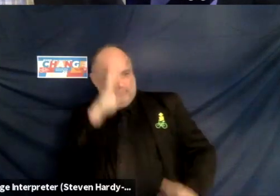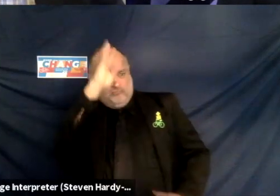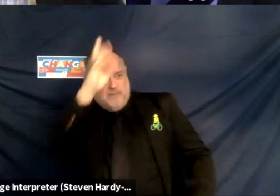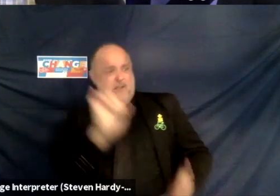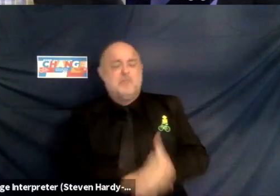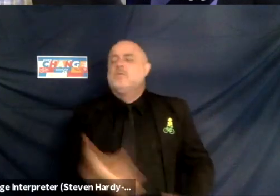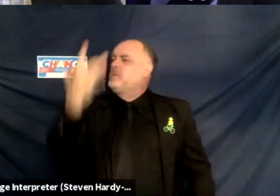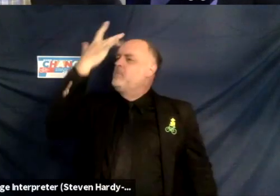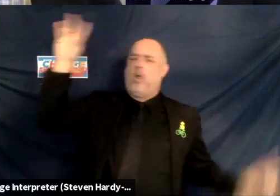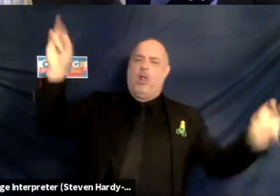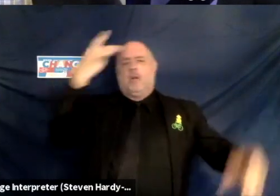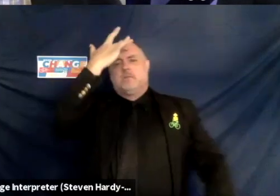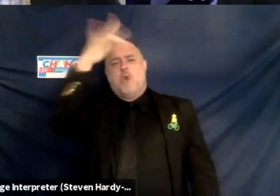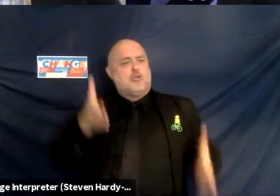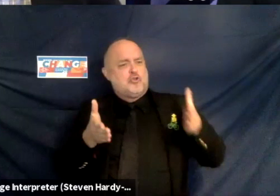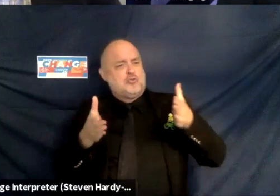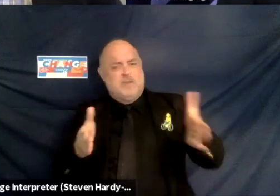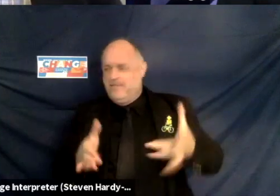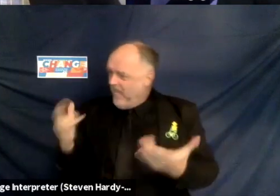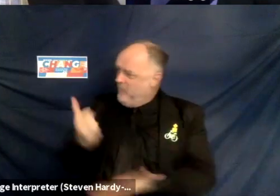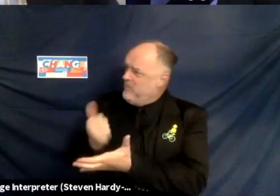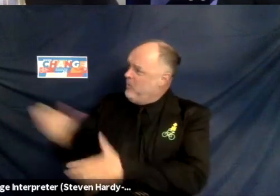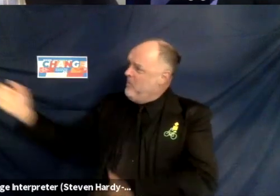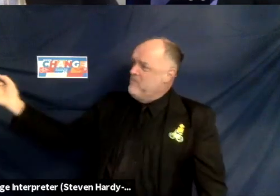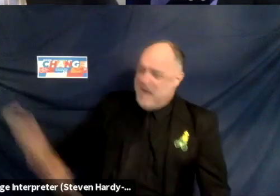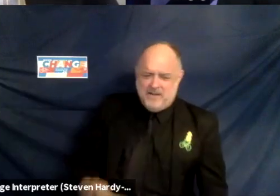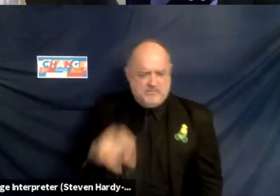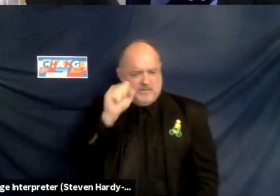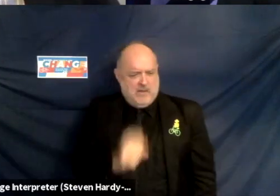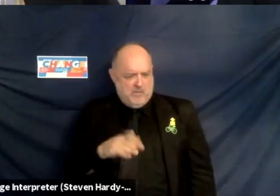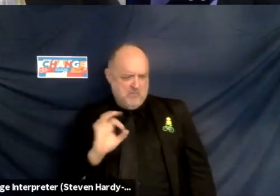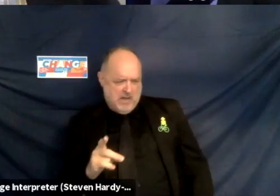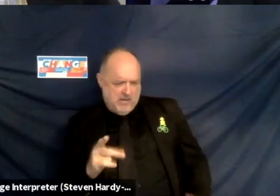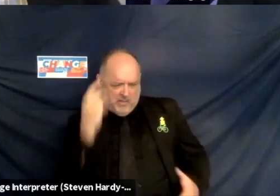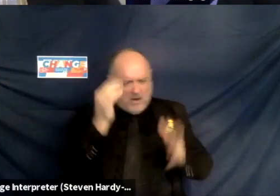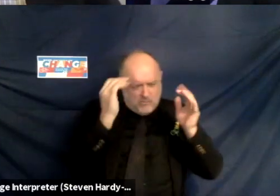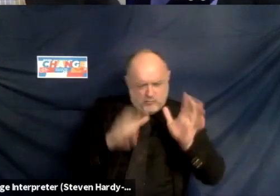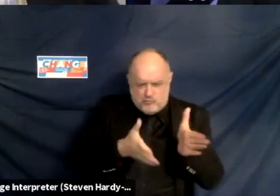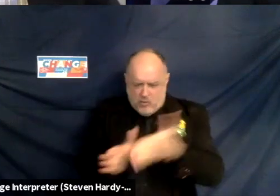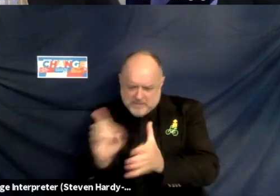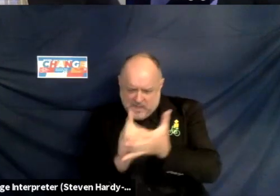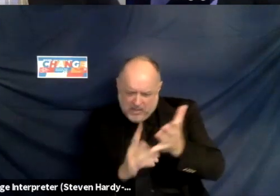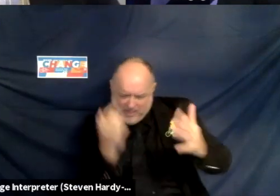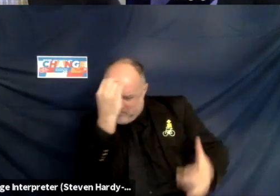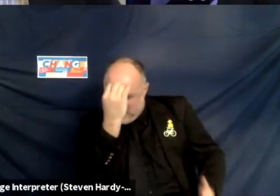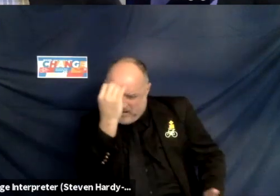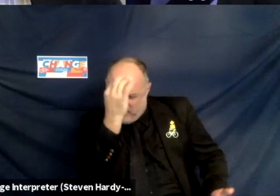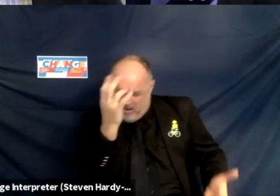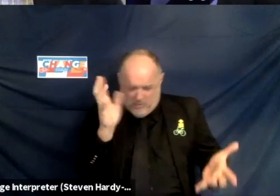people back into the vision for downtown South Bend by rethinking road design and in